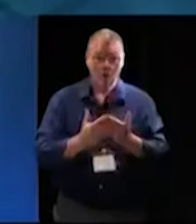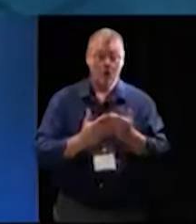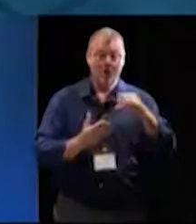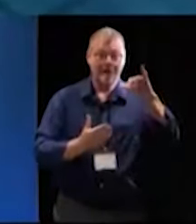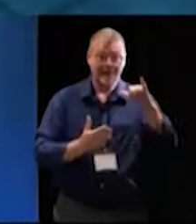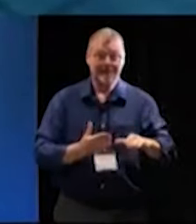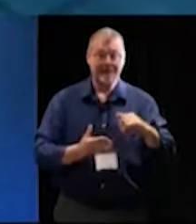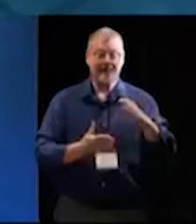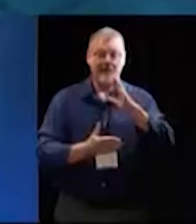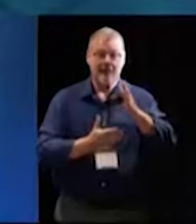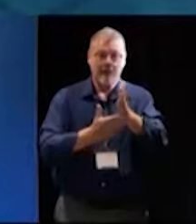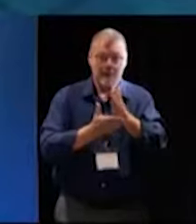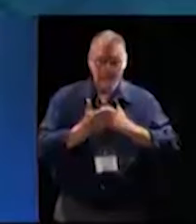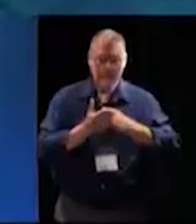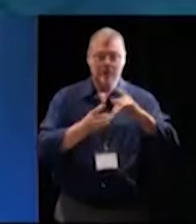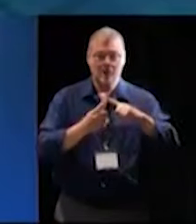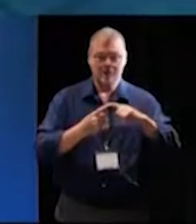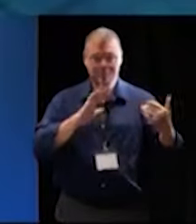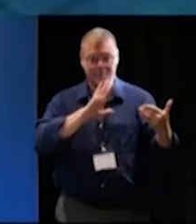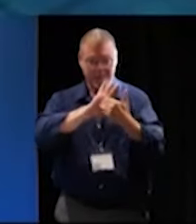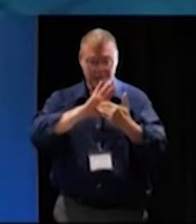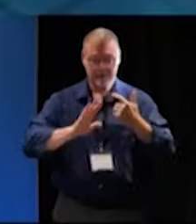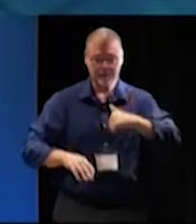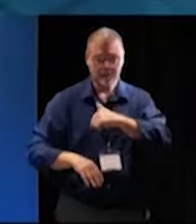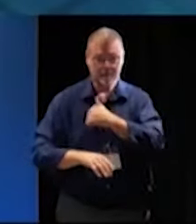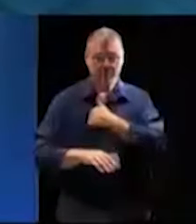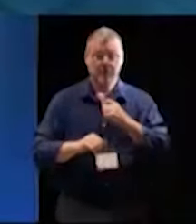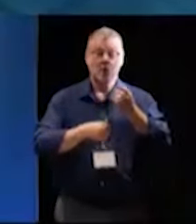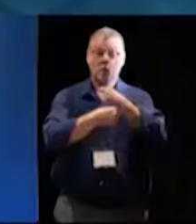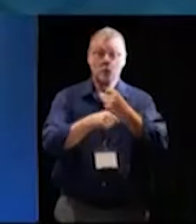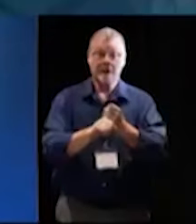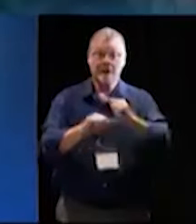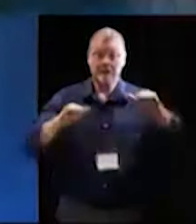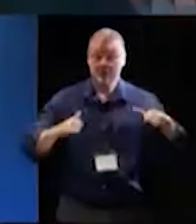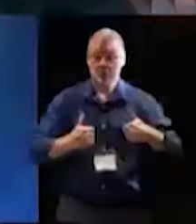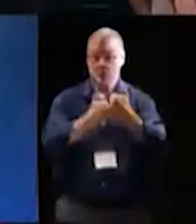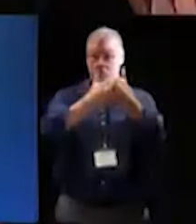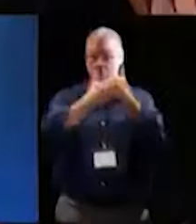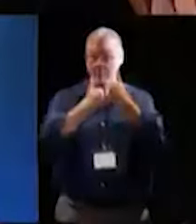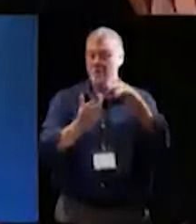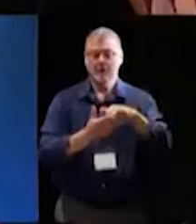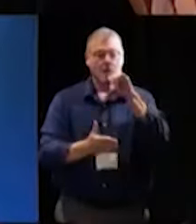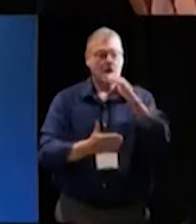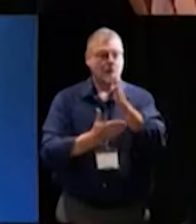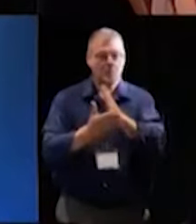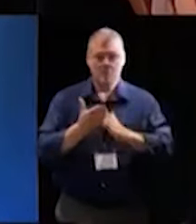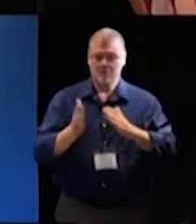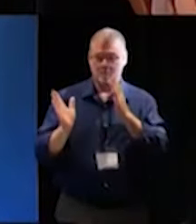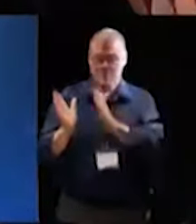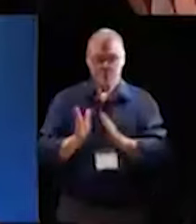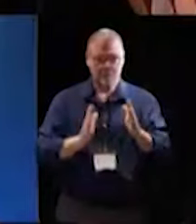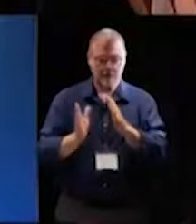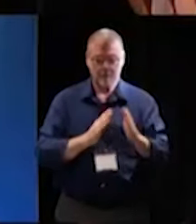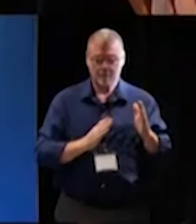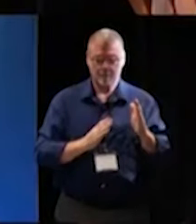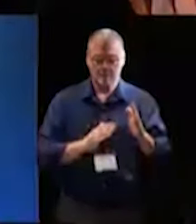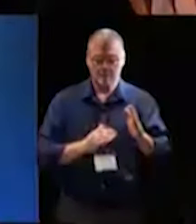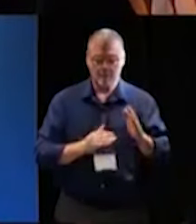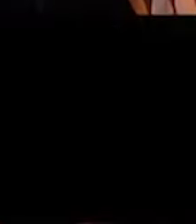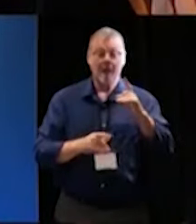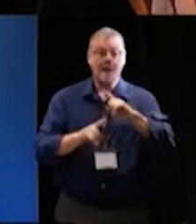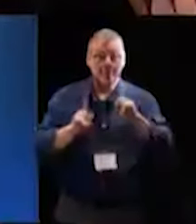factors conspired against us. They created challenges that were not part of the plan, right? You couldn't see that coming.